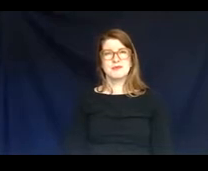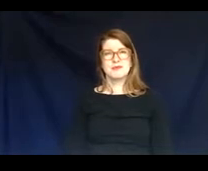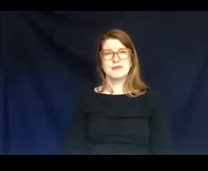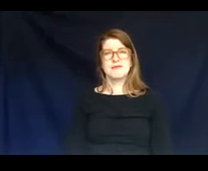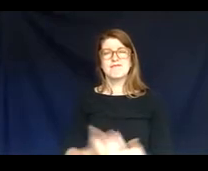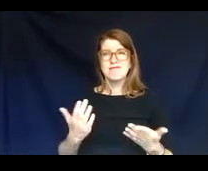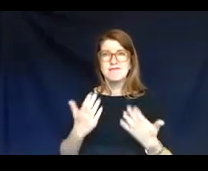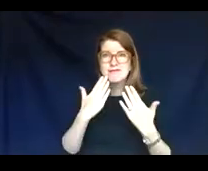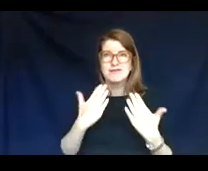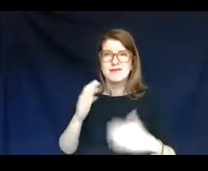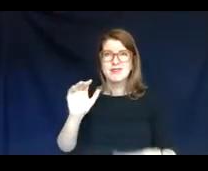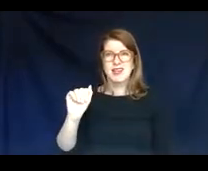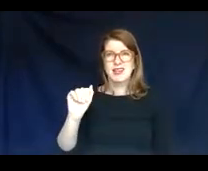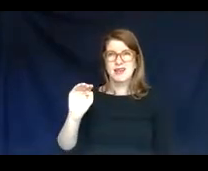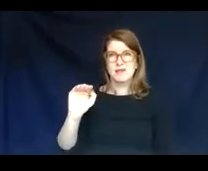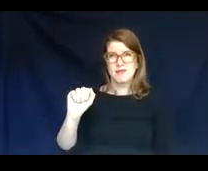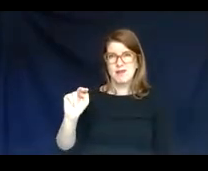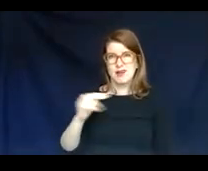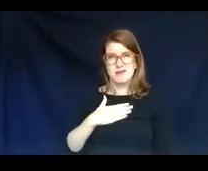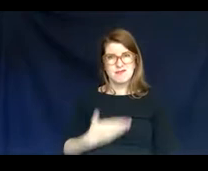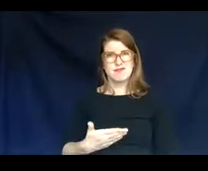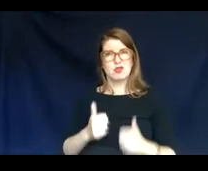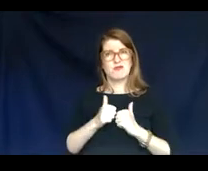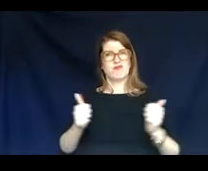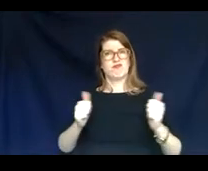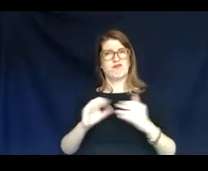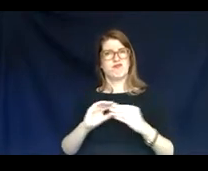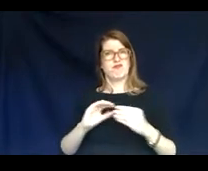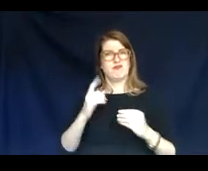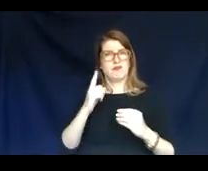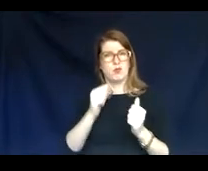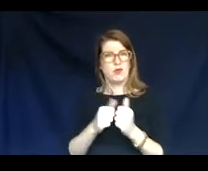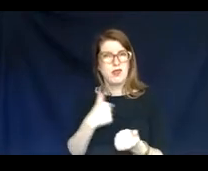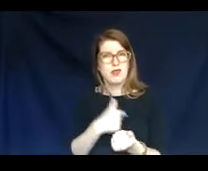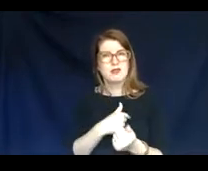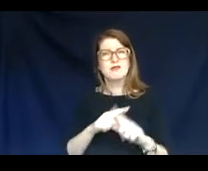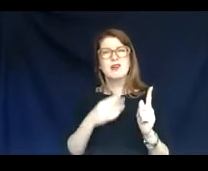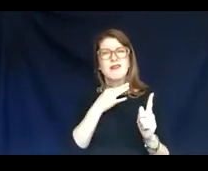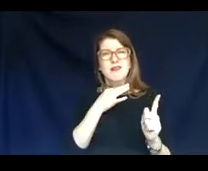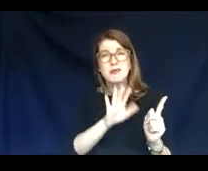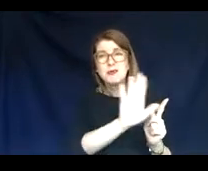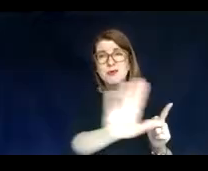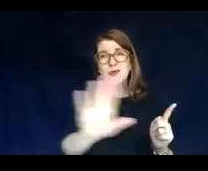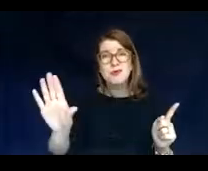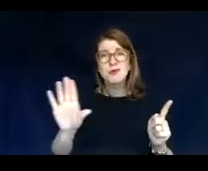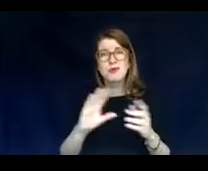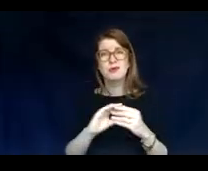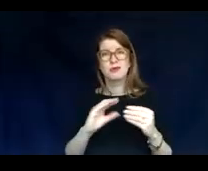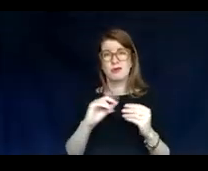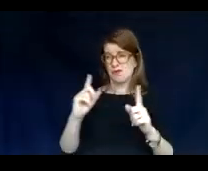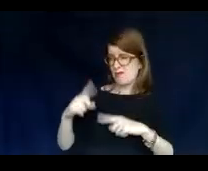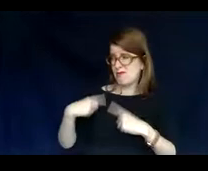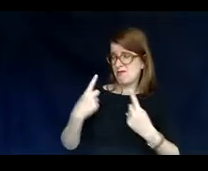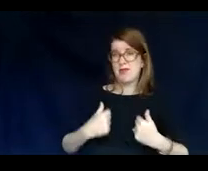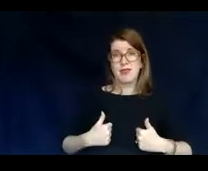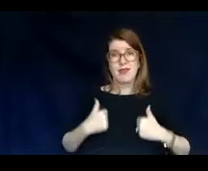I'm so grateful that Aman would share his story with us. But what's your story? Throughout your life, God has